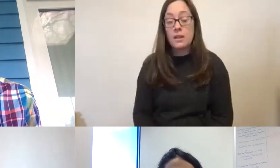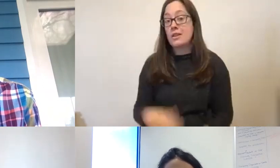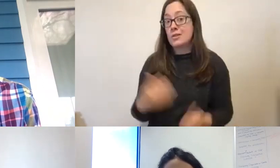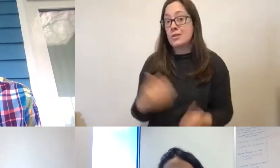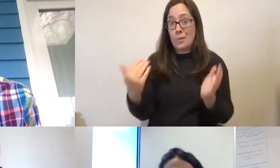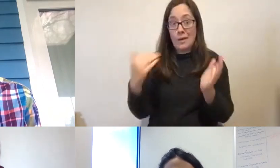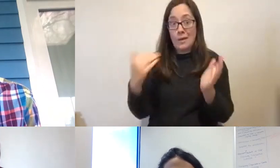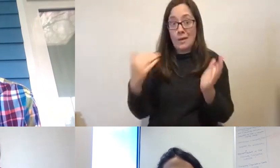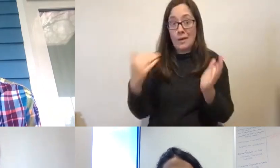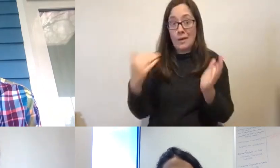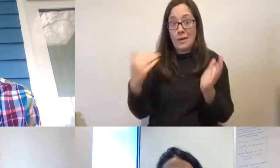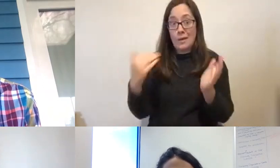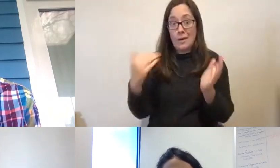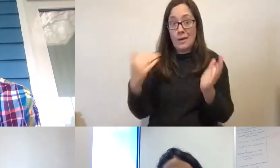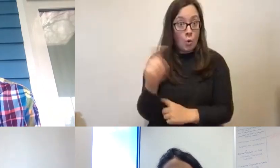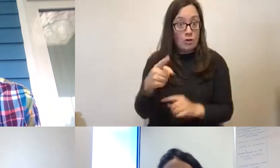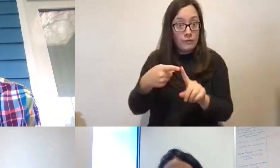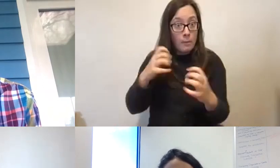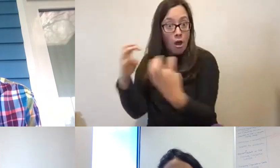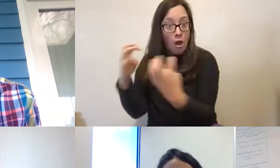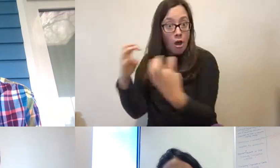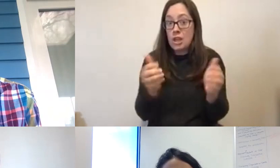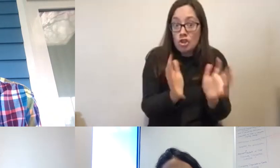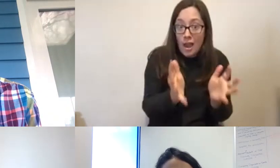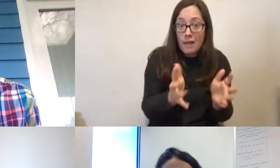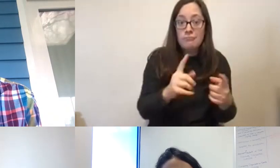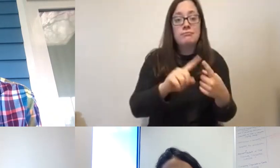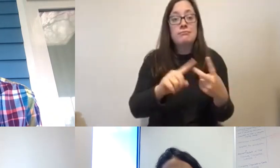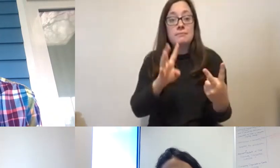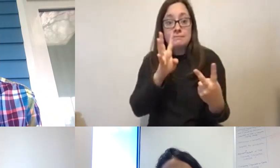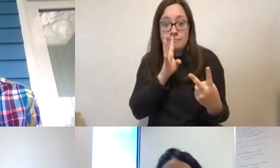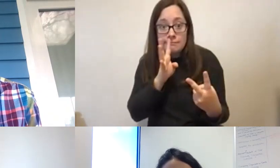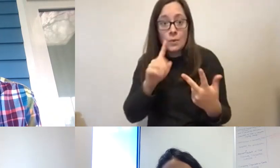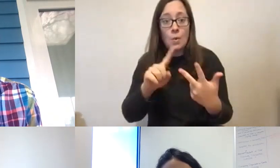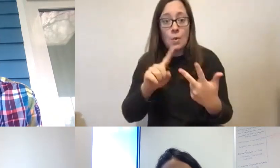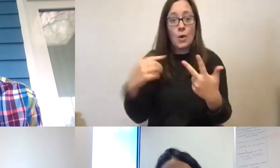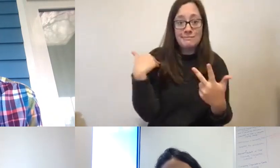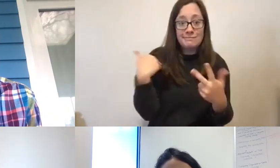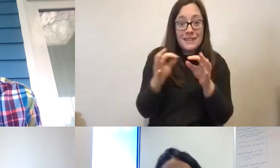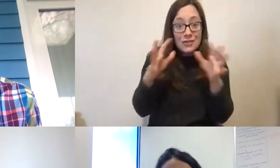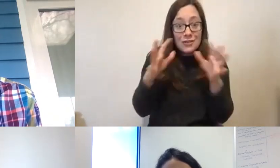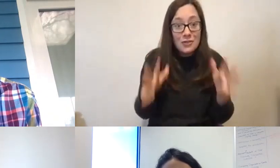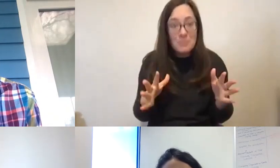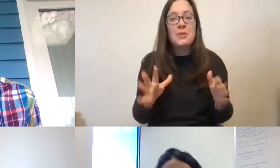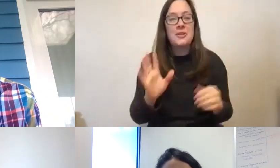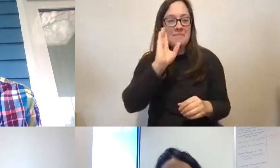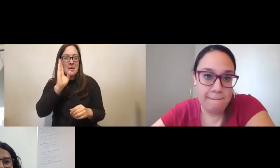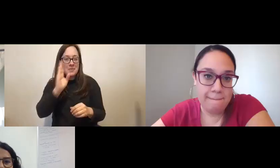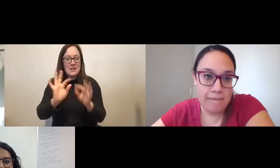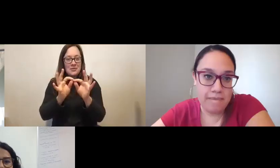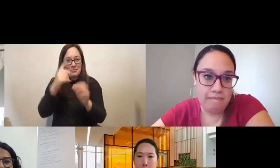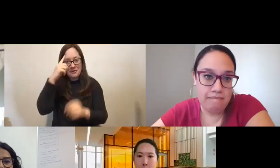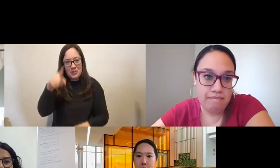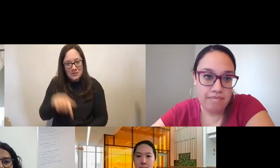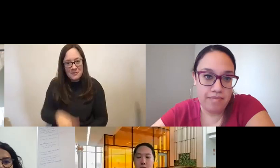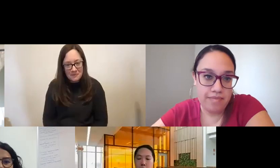your question. You can unmute yourself and use your voice to do so, or you can get the attention of our interpreters and